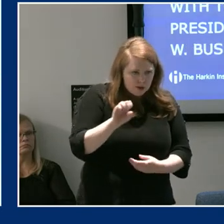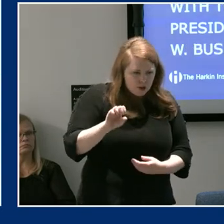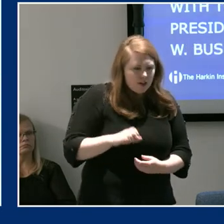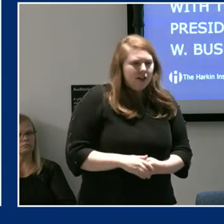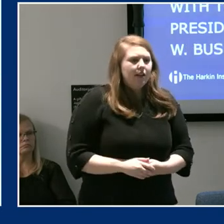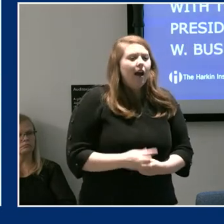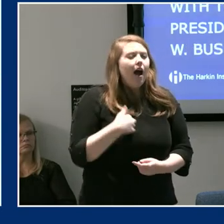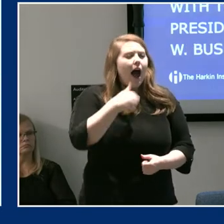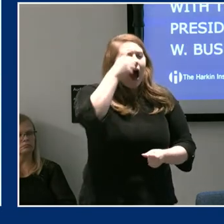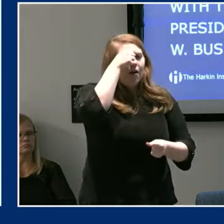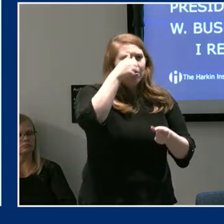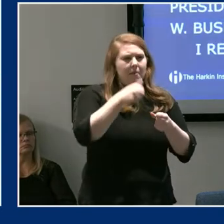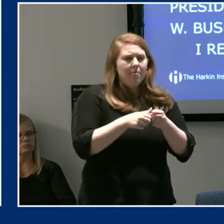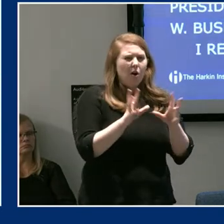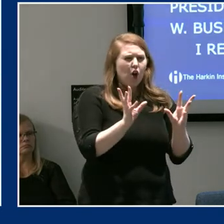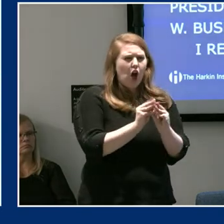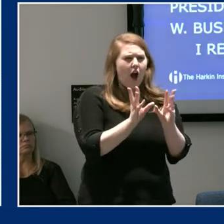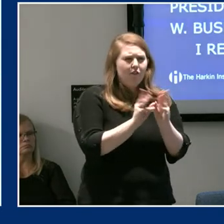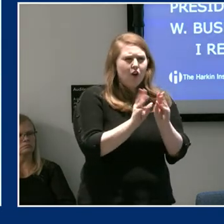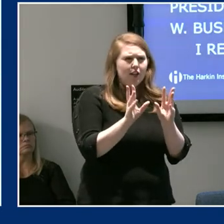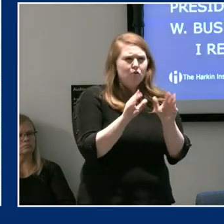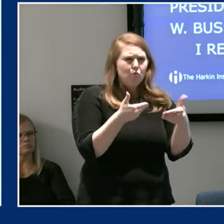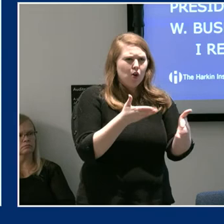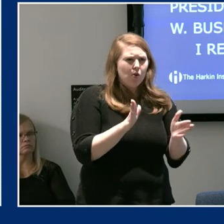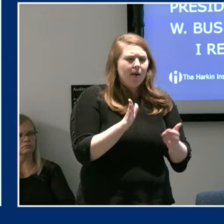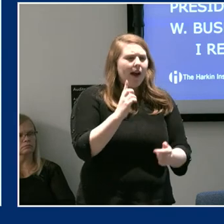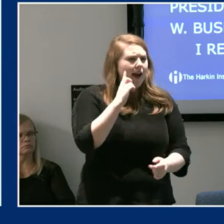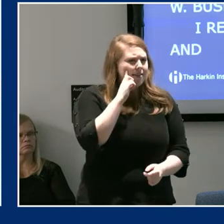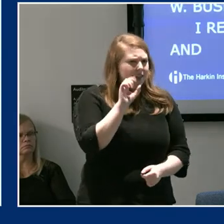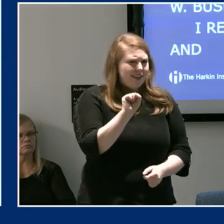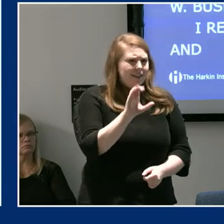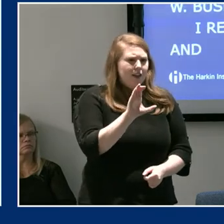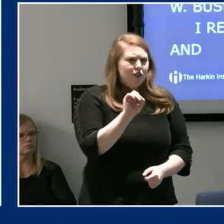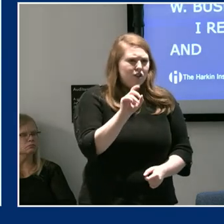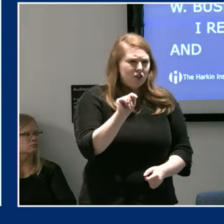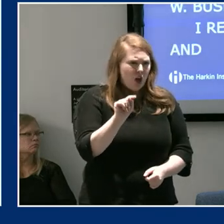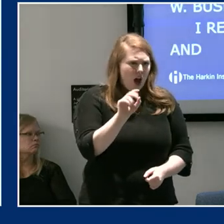room, and I think Scott Fry, your chief of staff, was there with me,